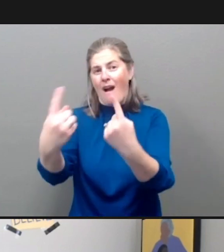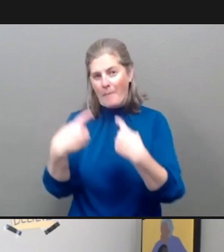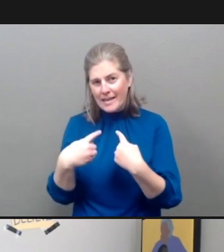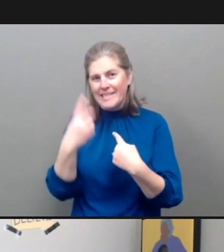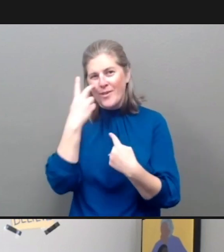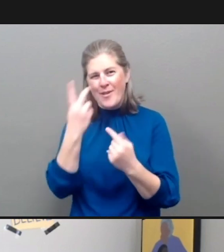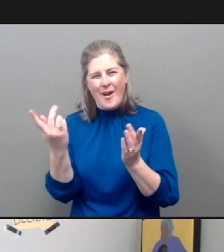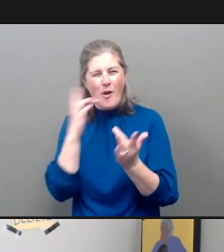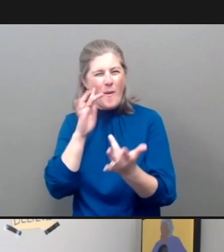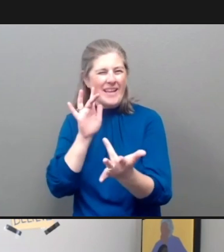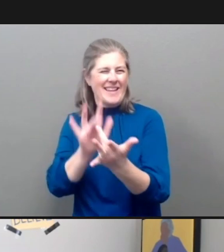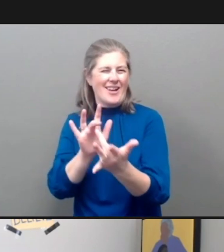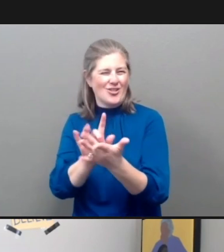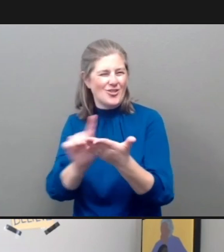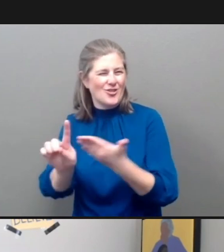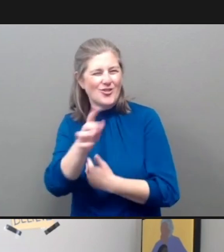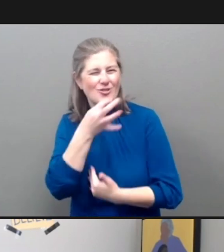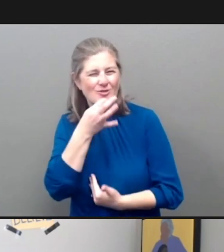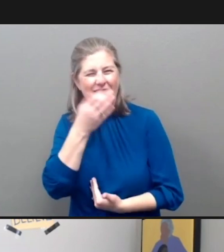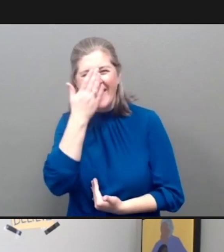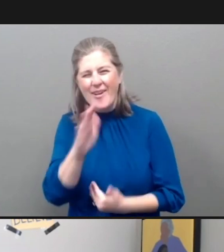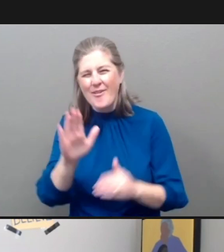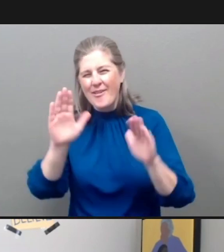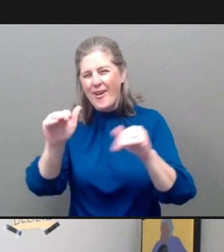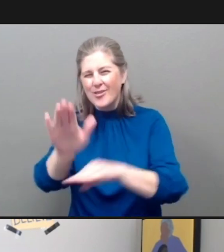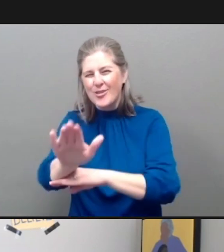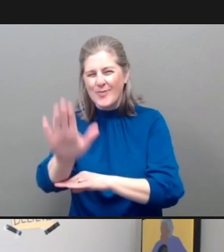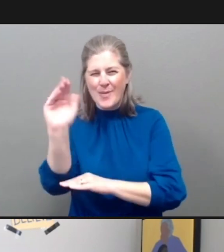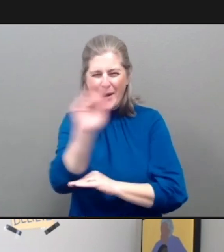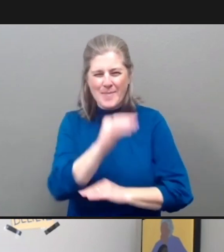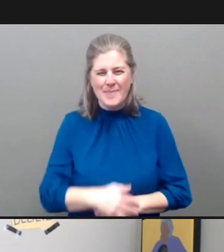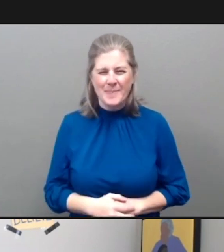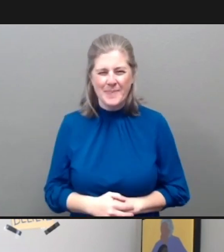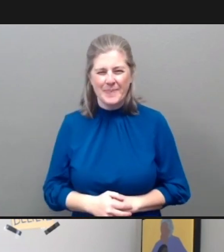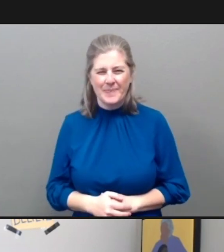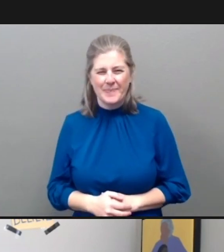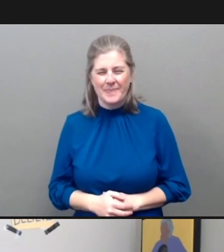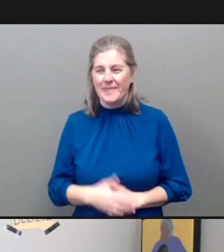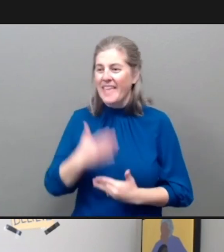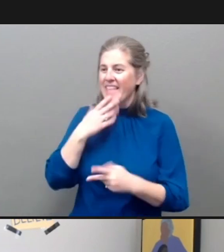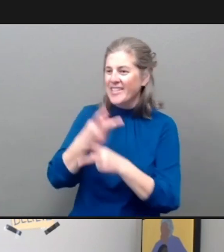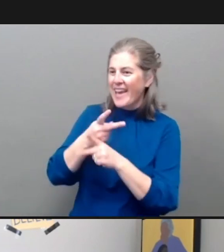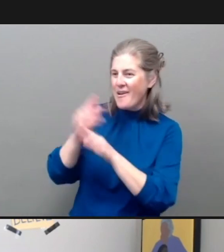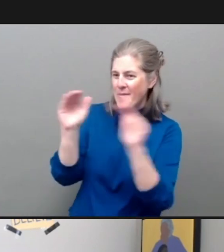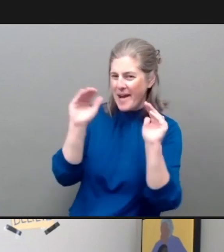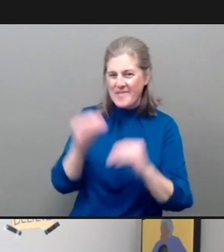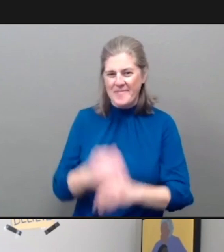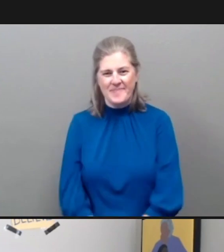we'll be in touch very soon. Good afternoon. Thanks. Take care, everyone. Bye-bye.